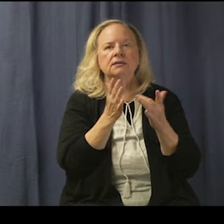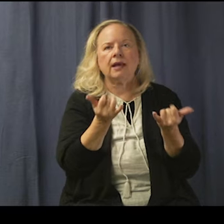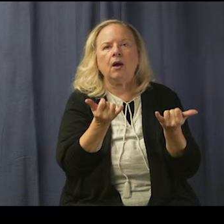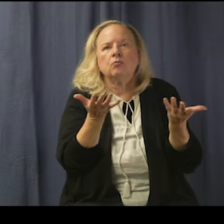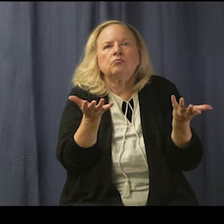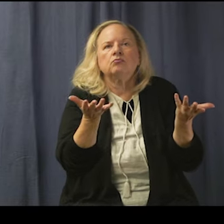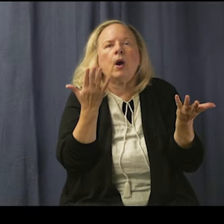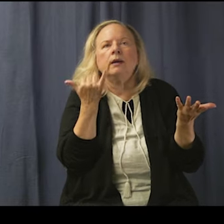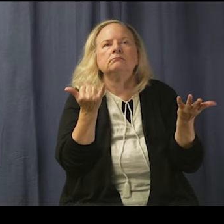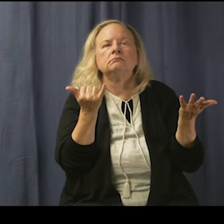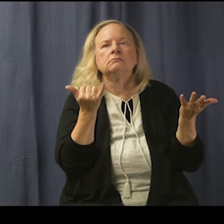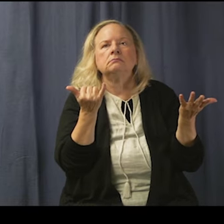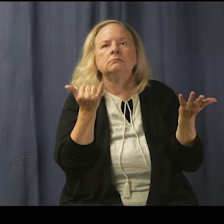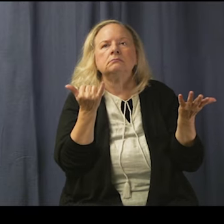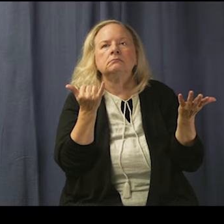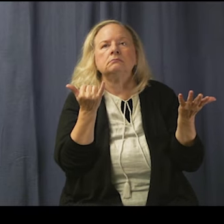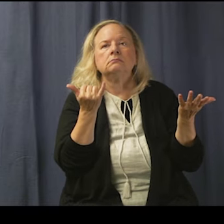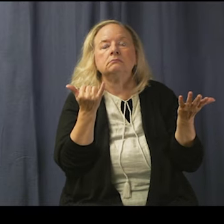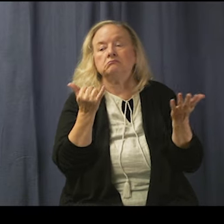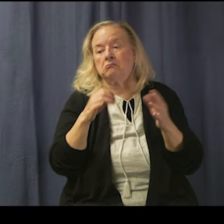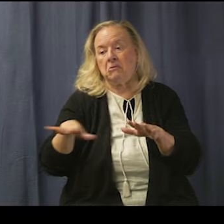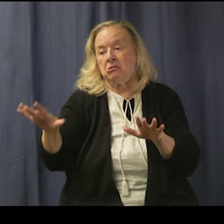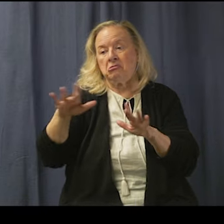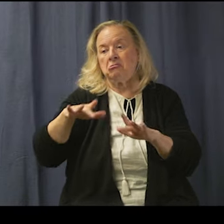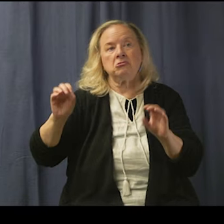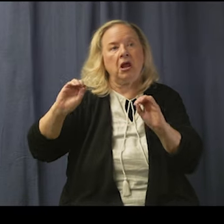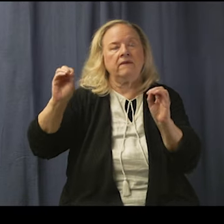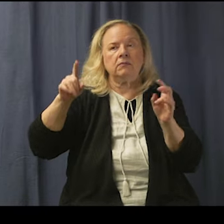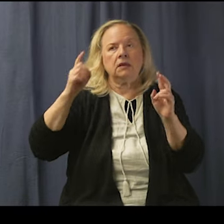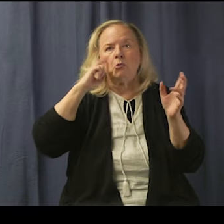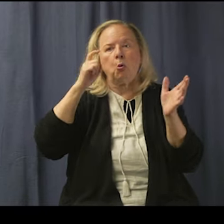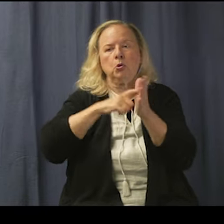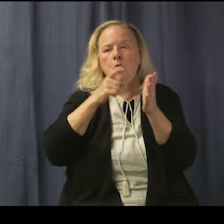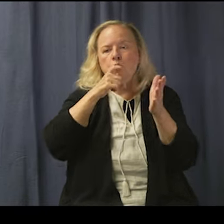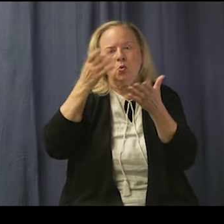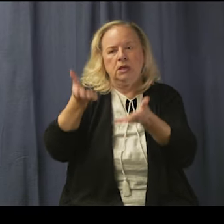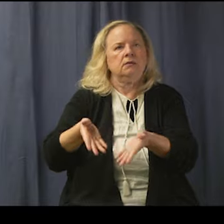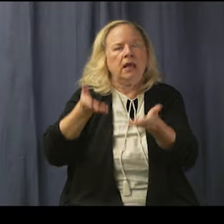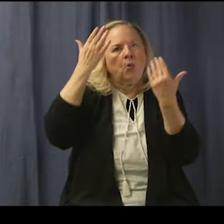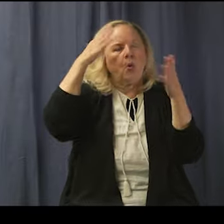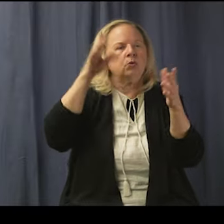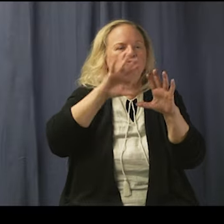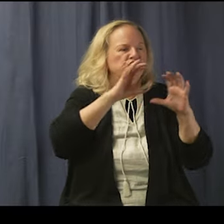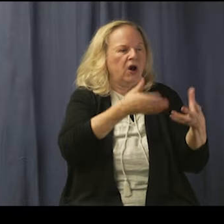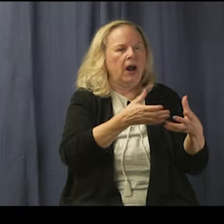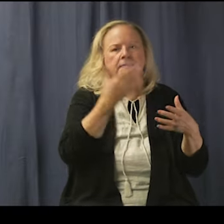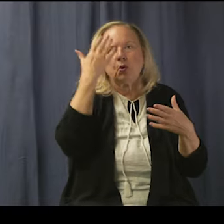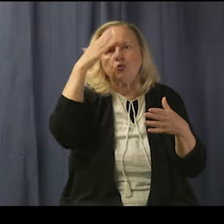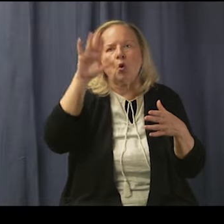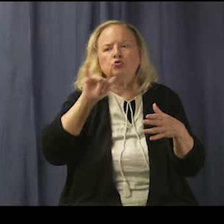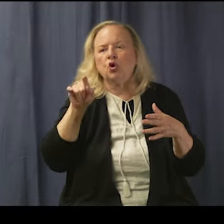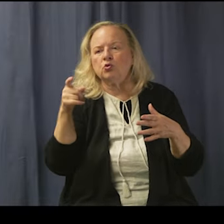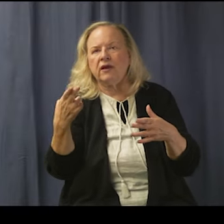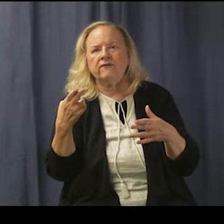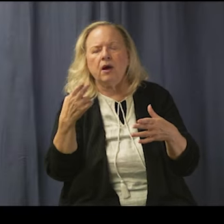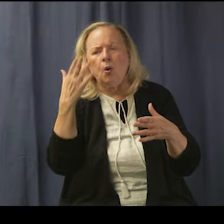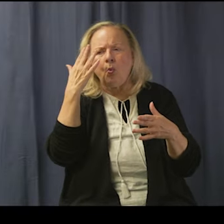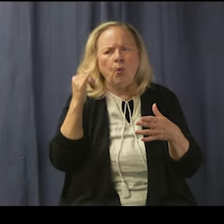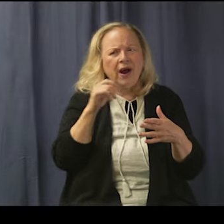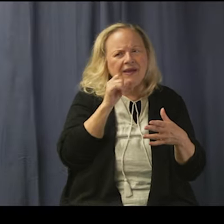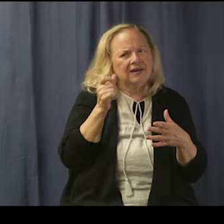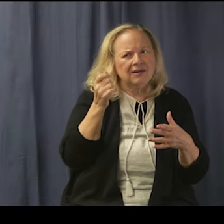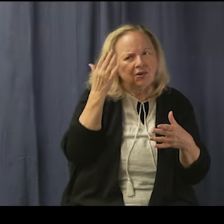today? Now, do you remember? None of them could recognize him. None of the tribes could recognize Joseph. How come they couldn't